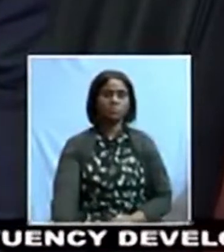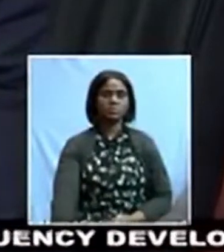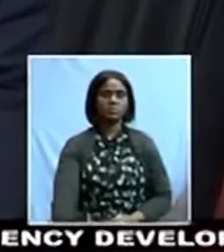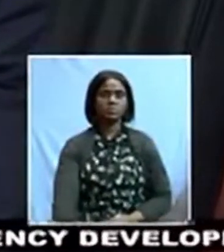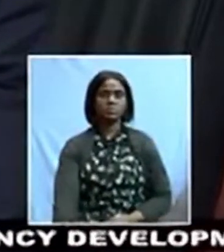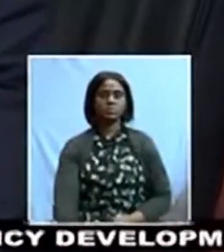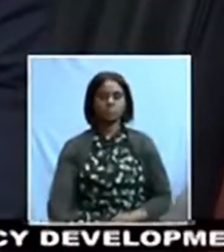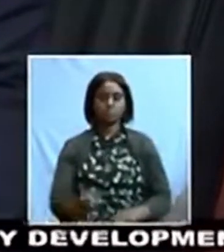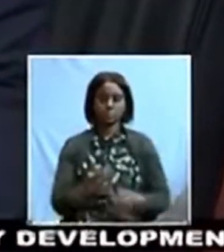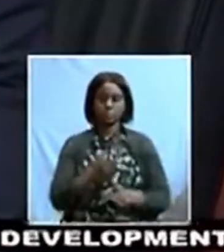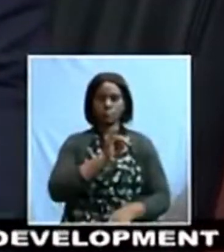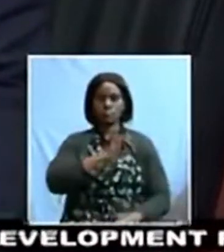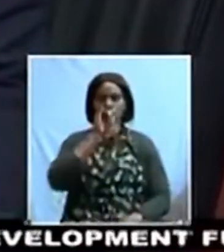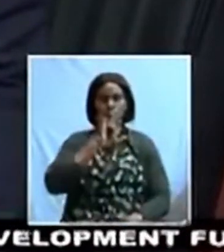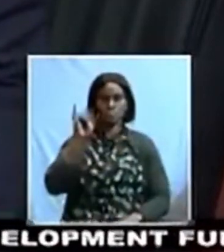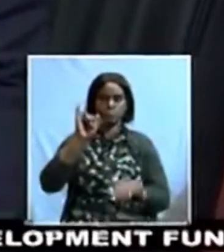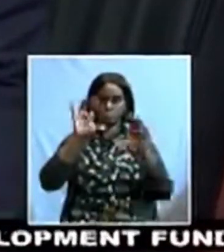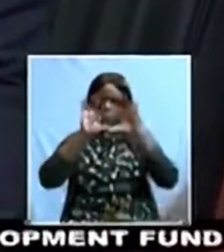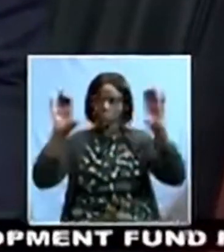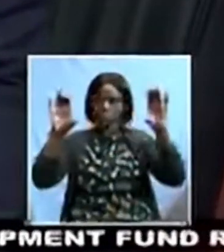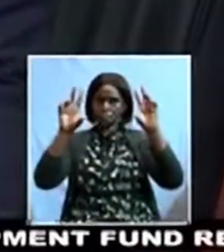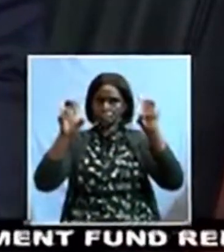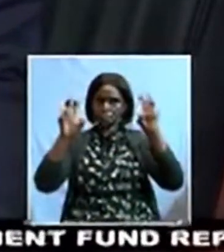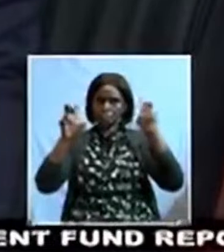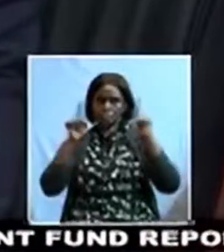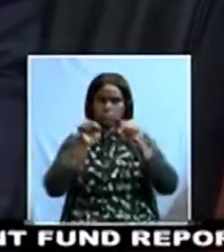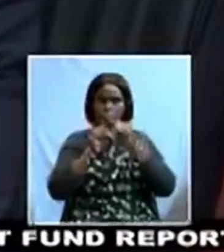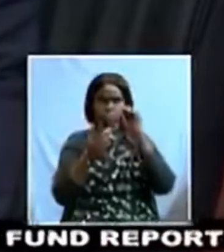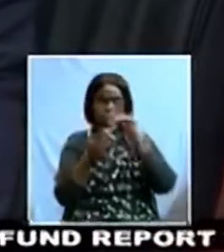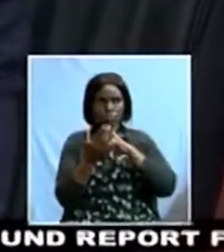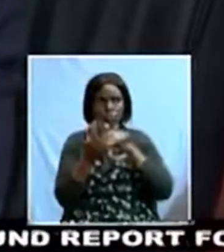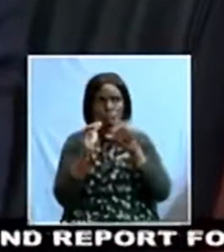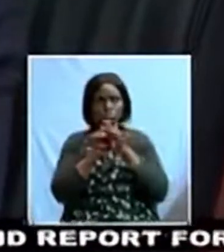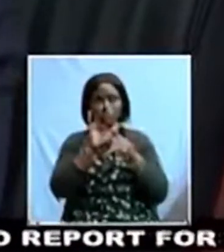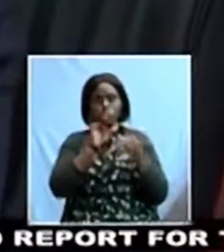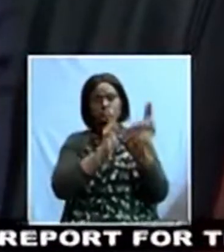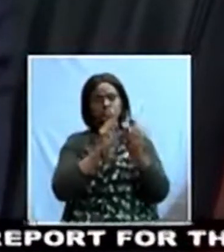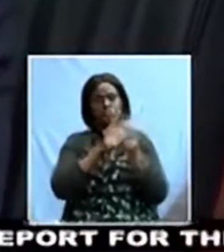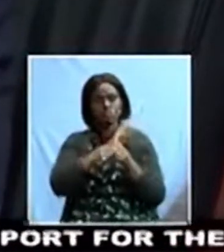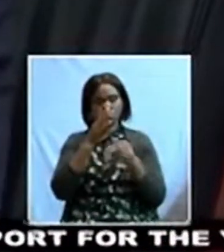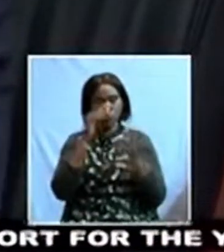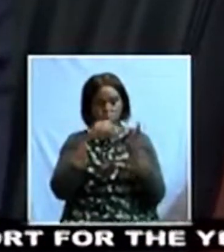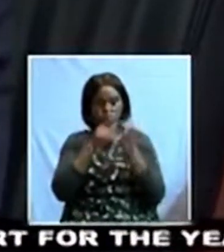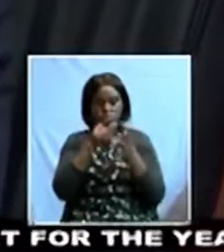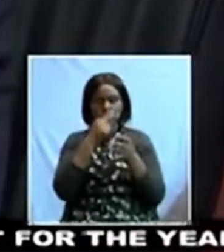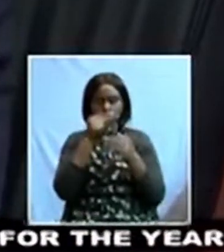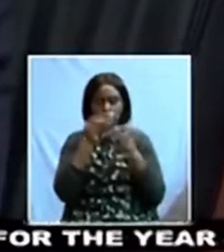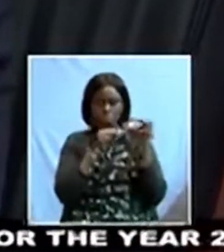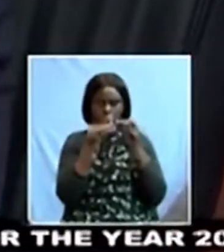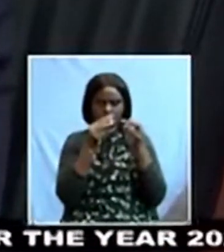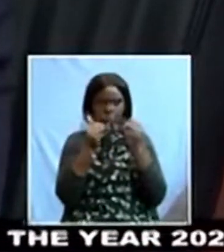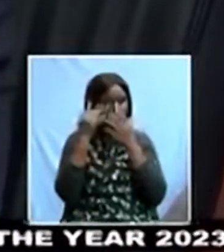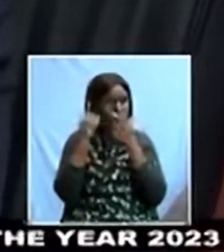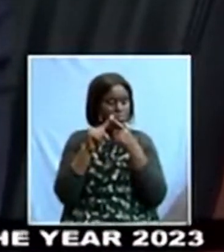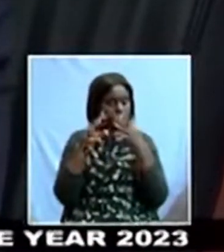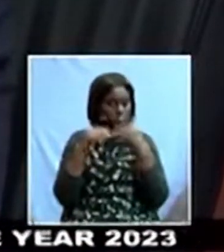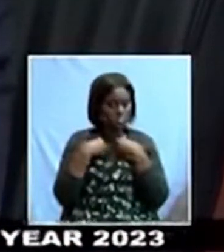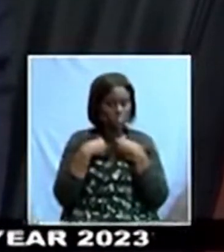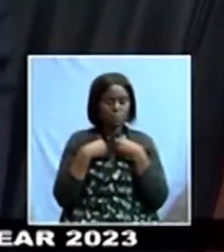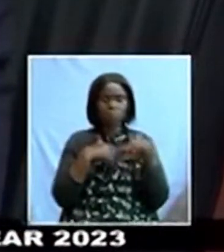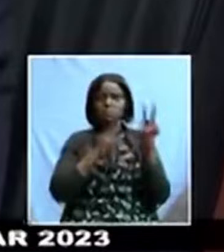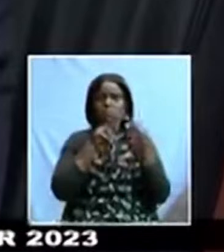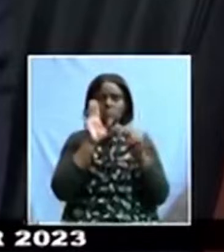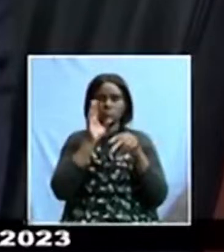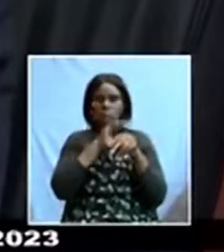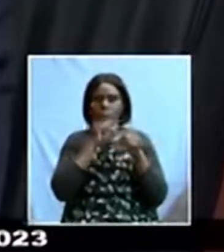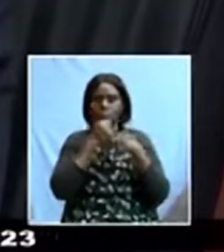it's coming from Itezhi. It's headed. And then in their response, again, they are saying management wishes to acknowledge the observation